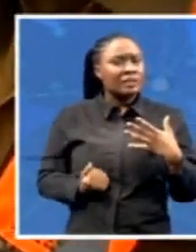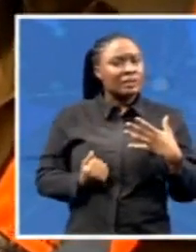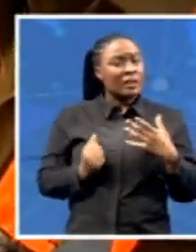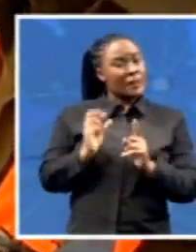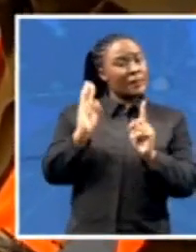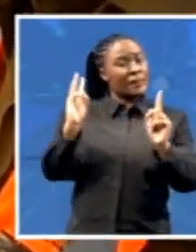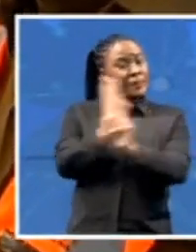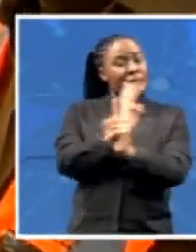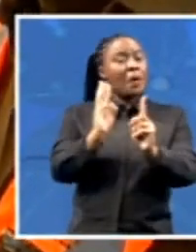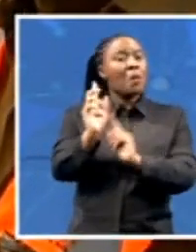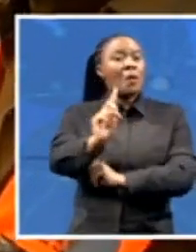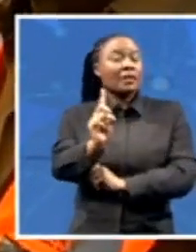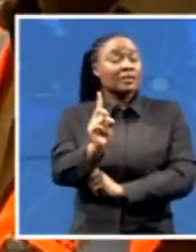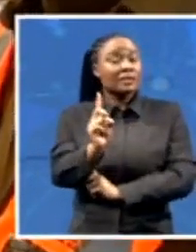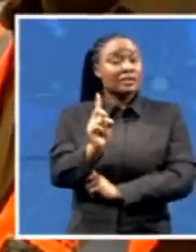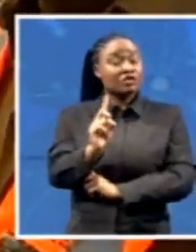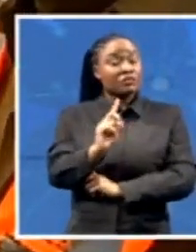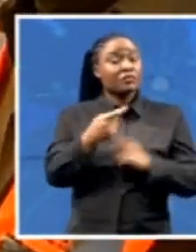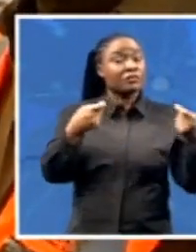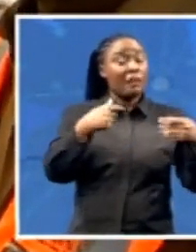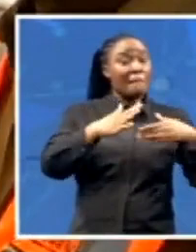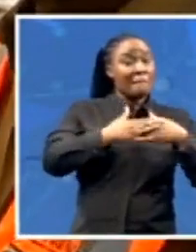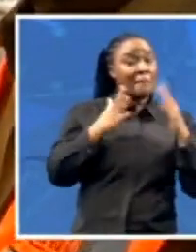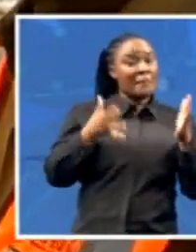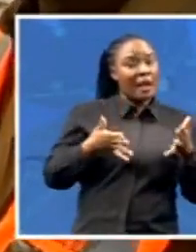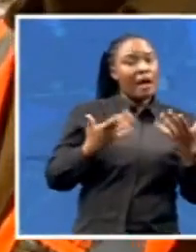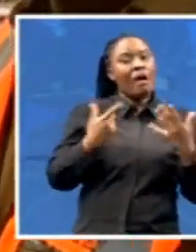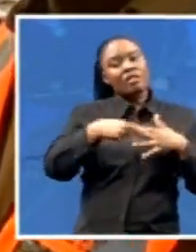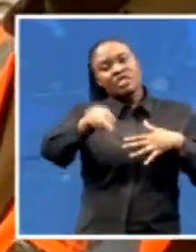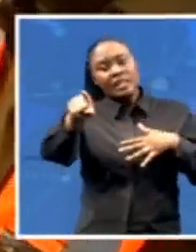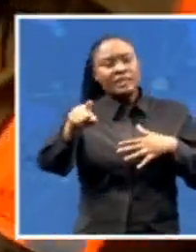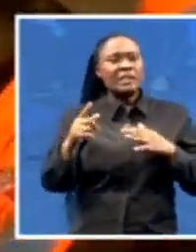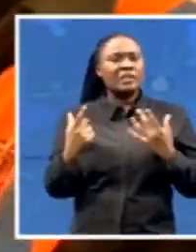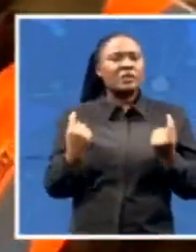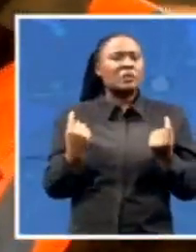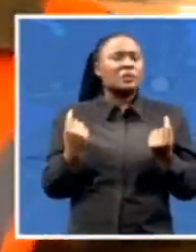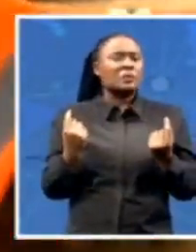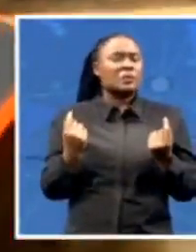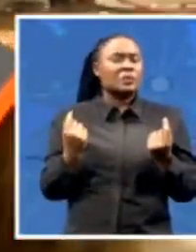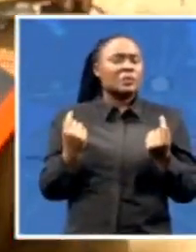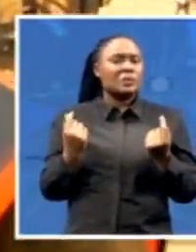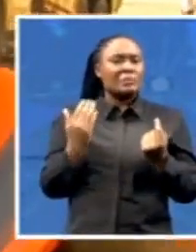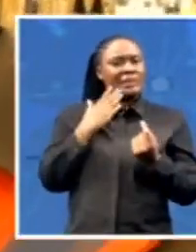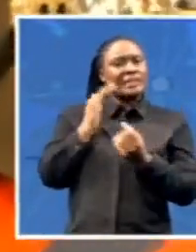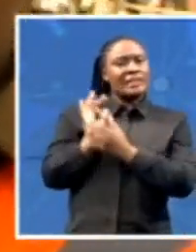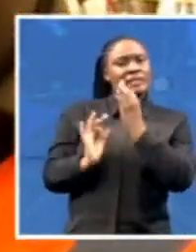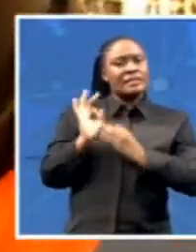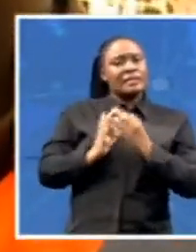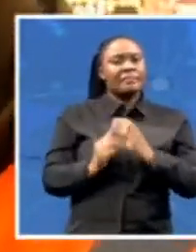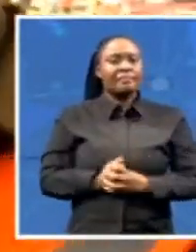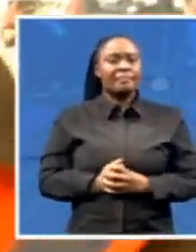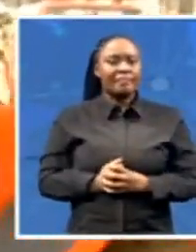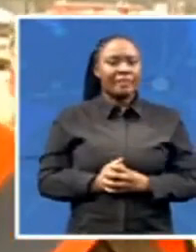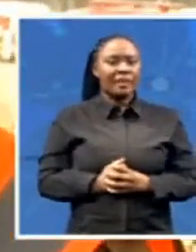taken be just to send them out of Mahikeng? I just want to understand to what extent you will go. I think I should put it correctly